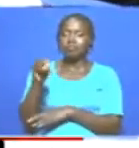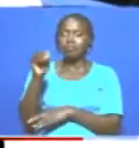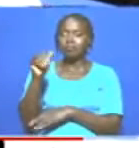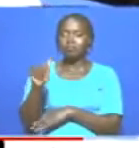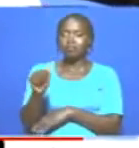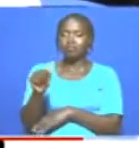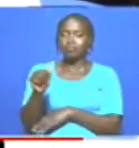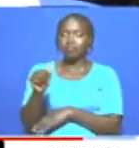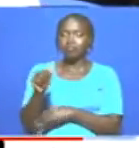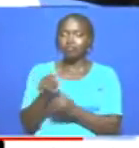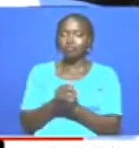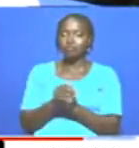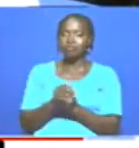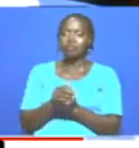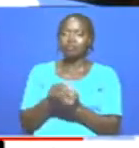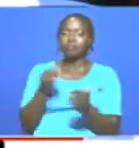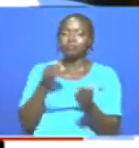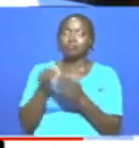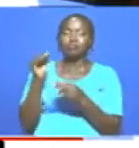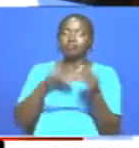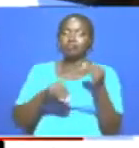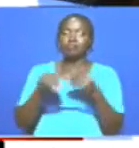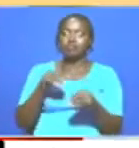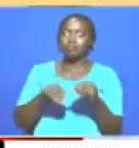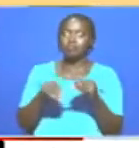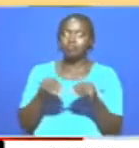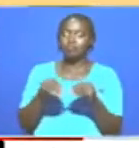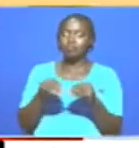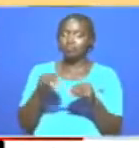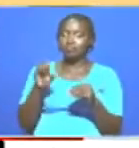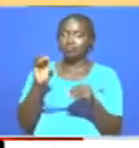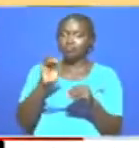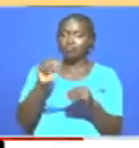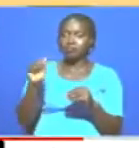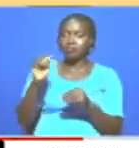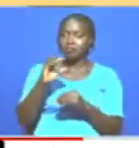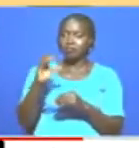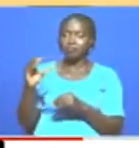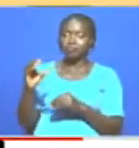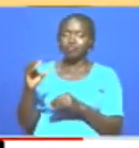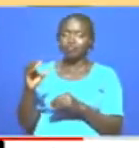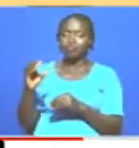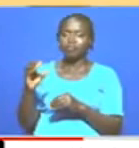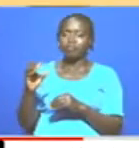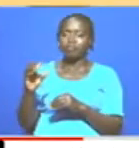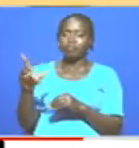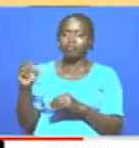the Ethics and Anti-Corruption Commission, Witness Protection Agency, Law Society of